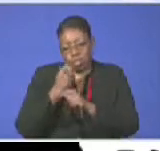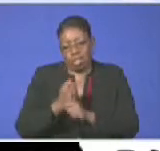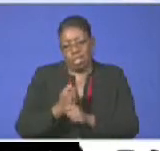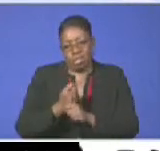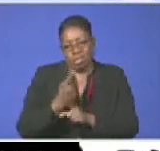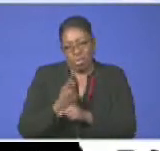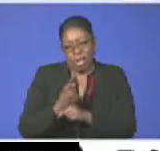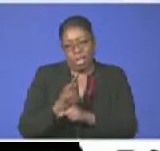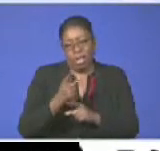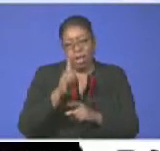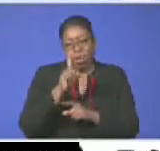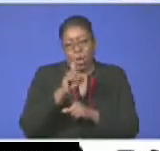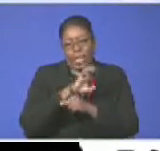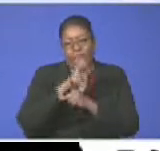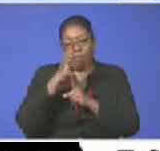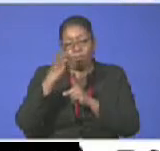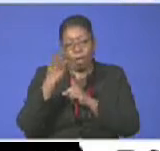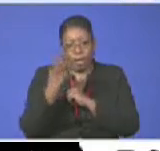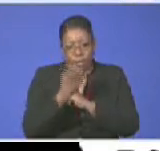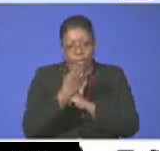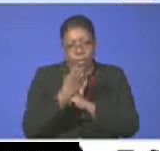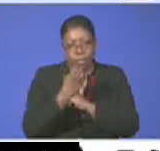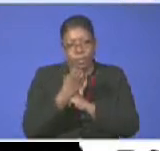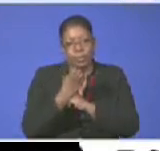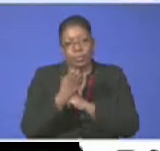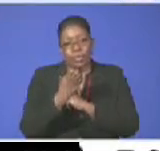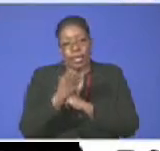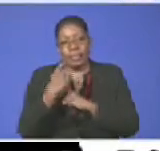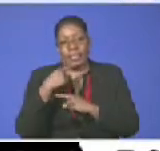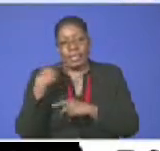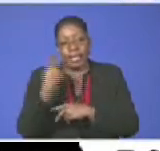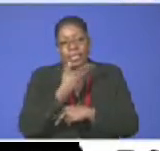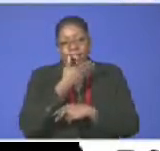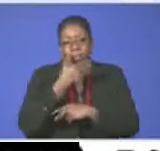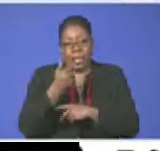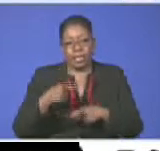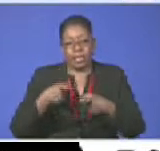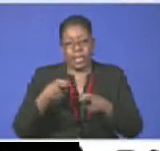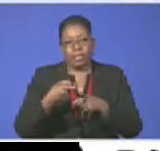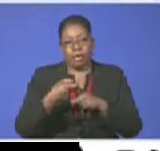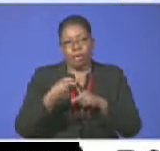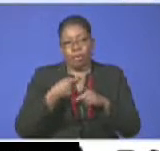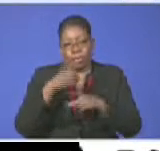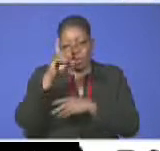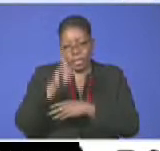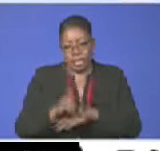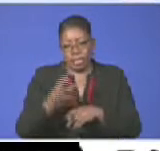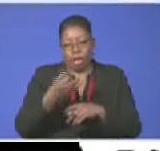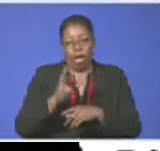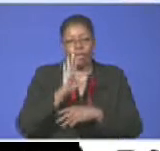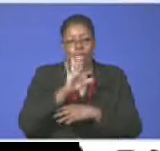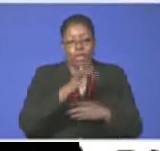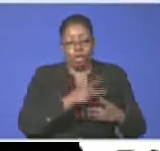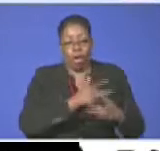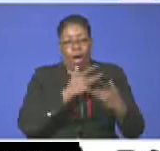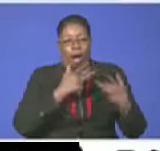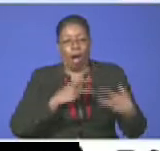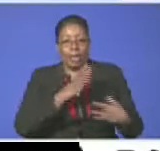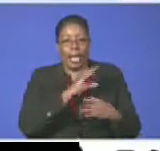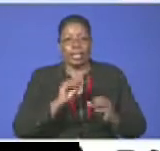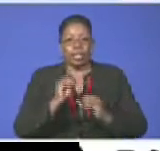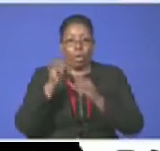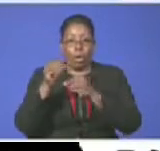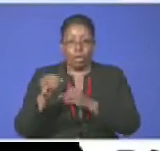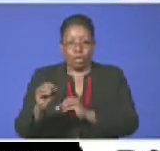Well, as one environmental organization tells us, the best gifts come from the depths of your heart and ocean.